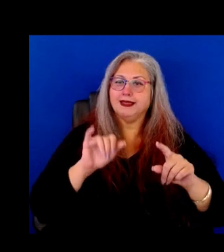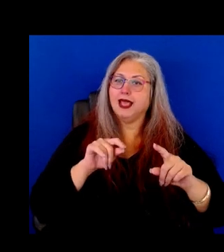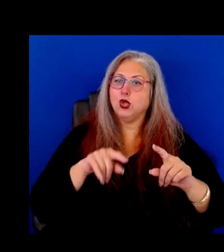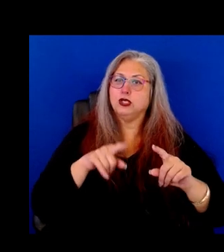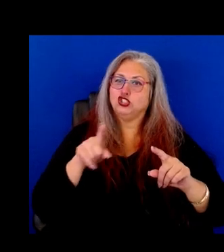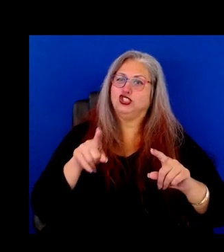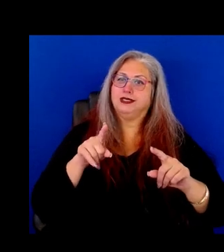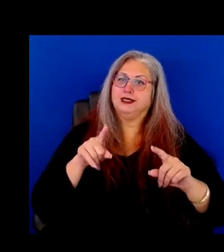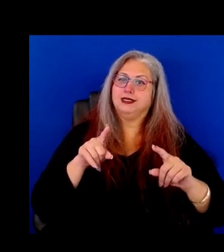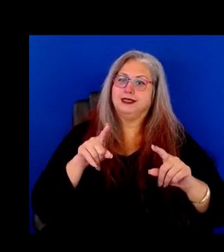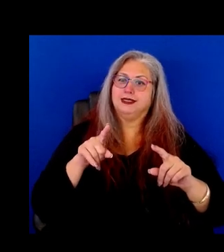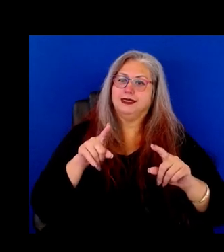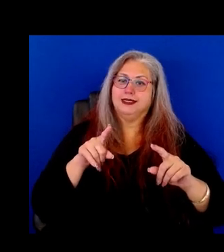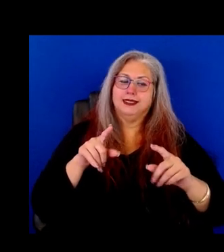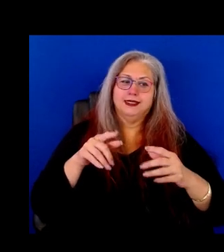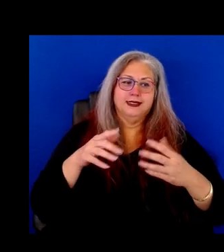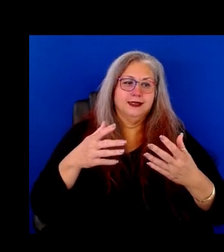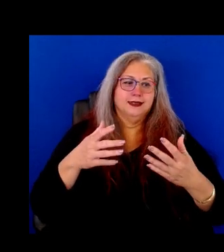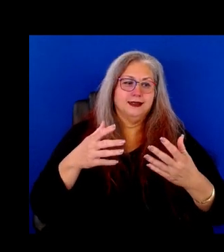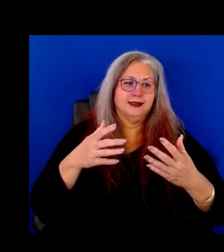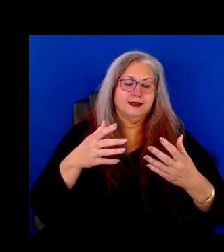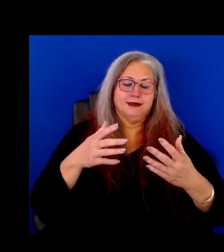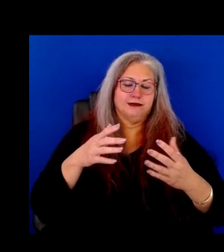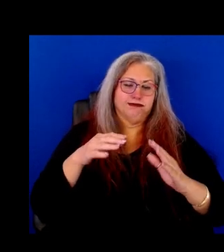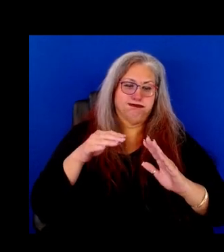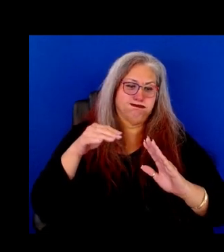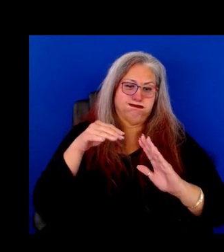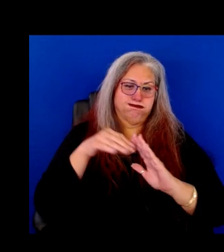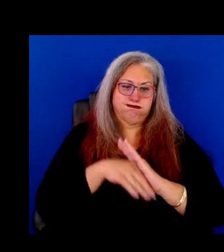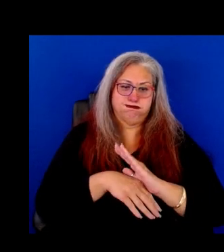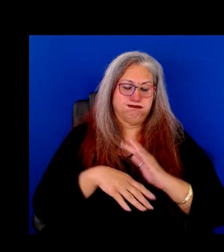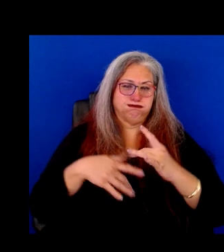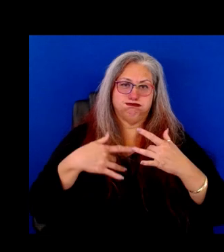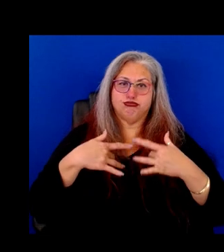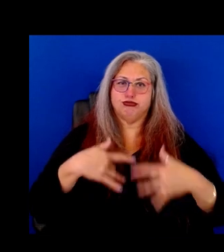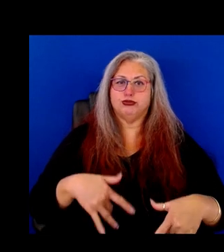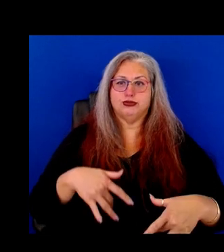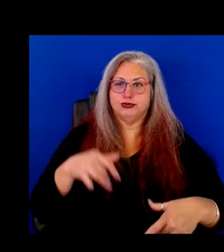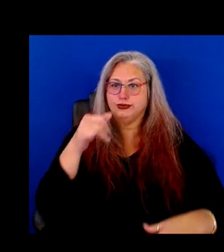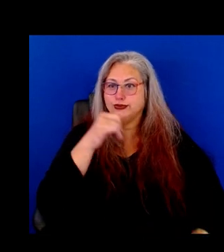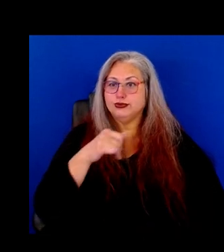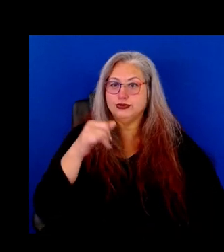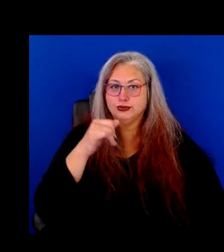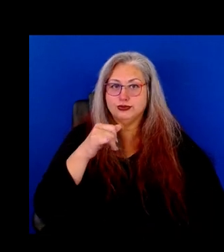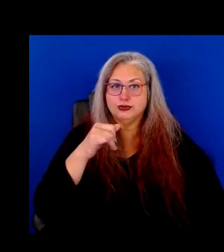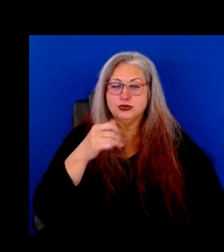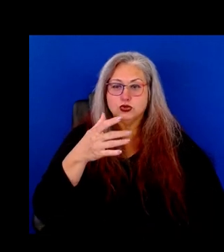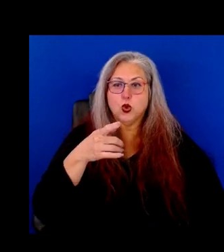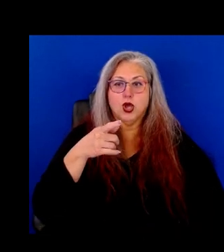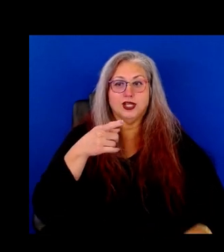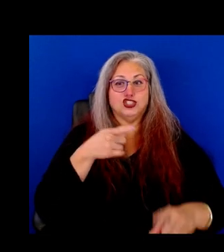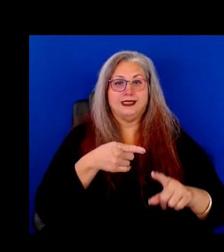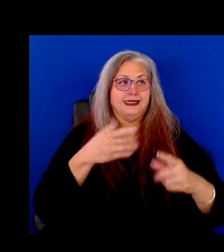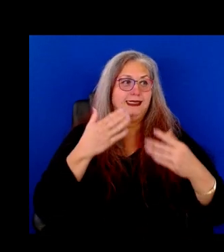she fell into she plummeted into a huge depression, which she